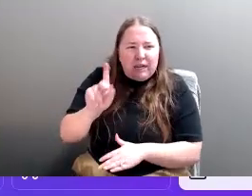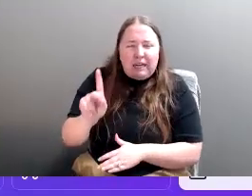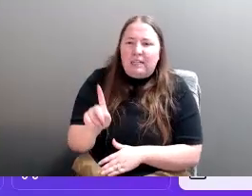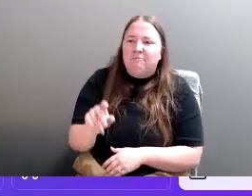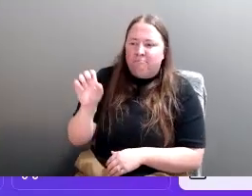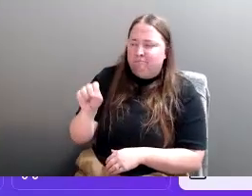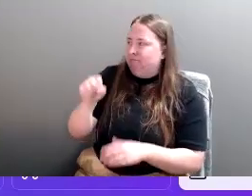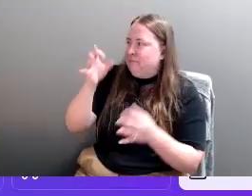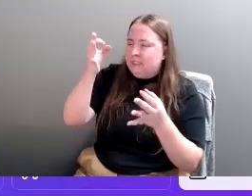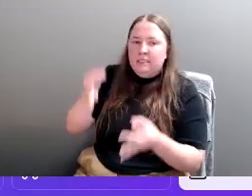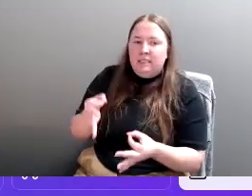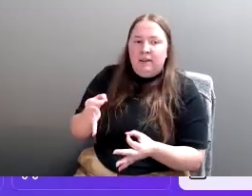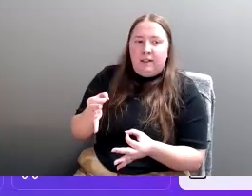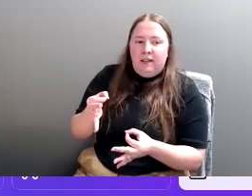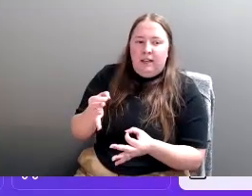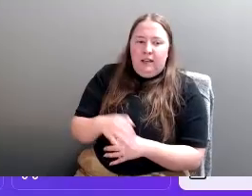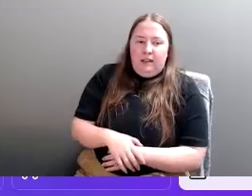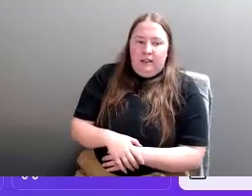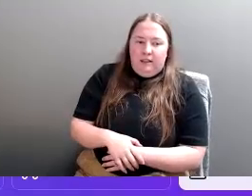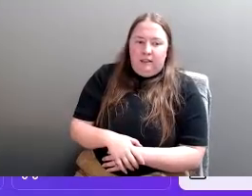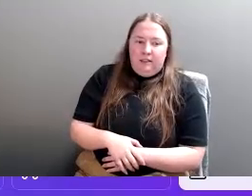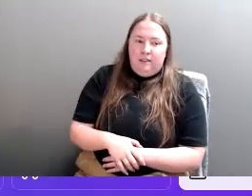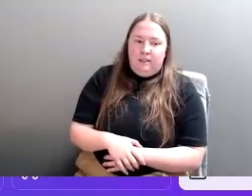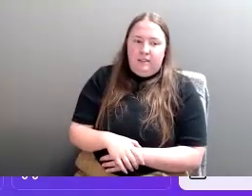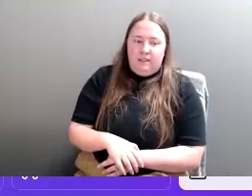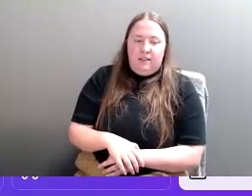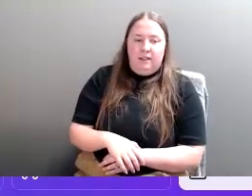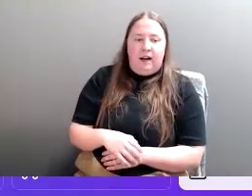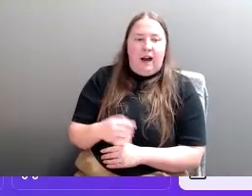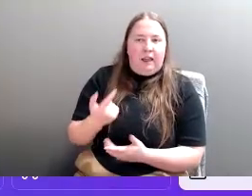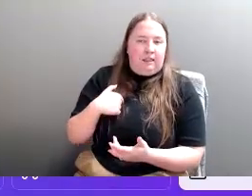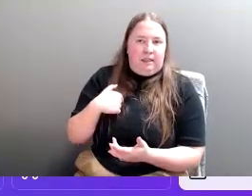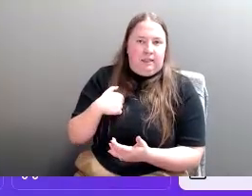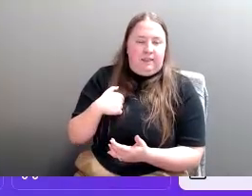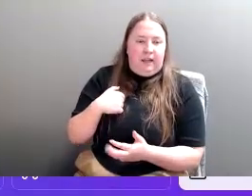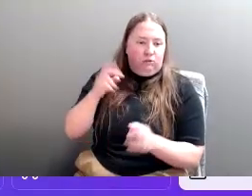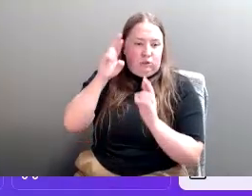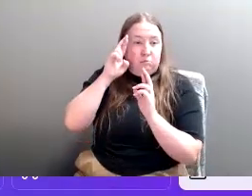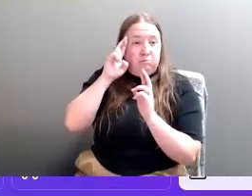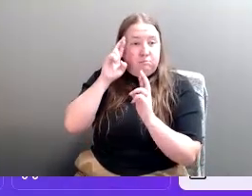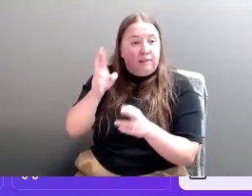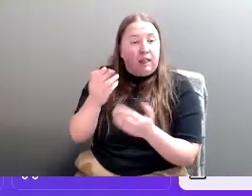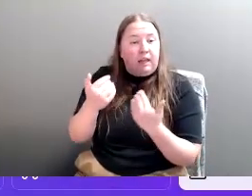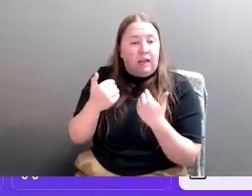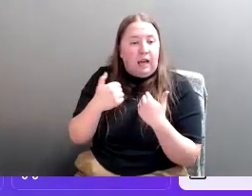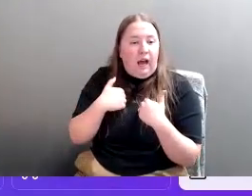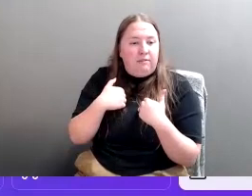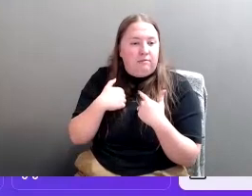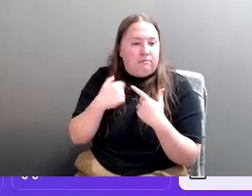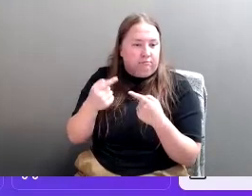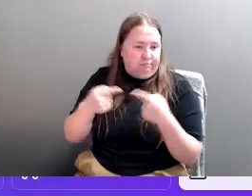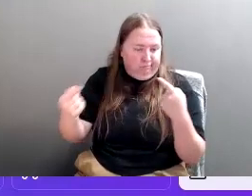And, because I think a lot, I guess this is kind of to, respectfully, kind of have a point, or a counterpoint